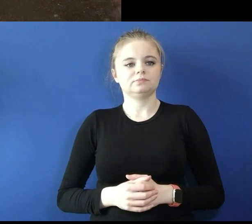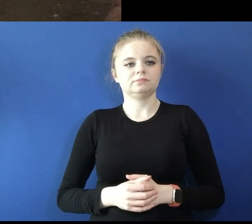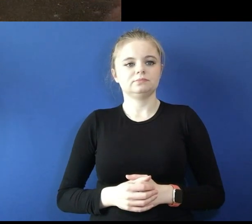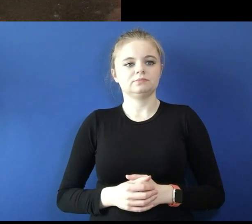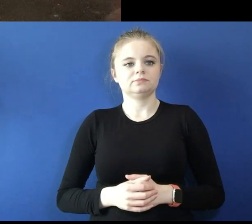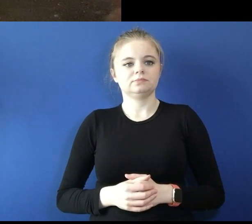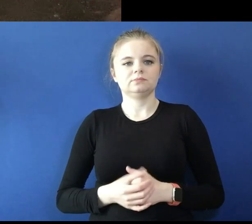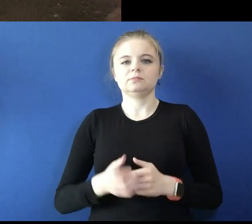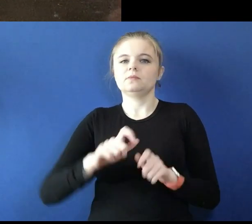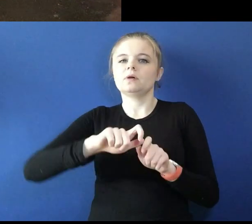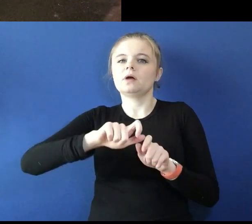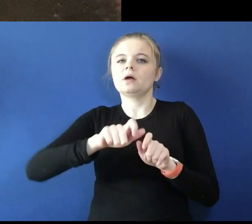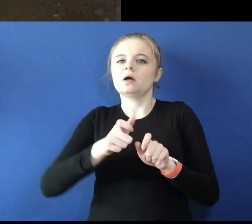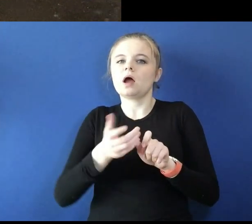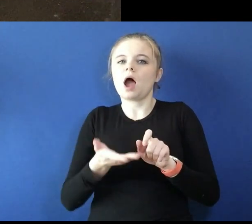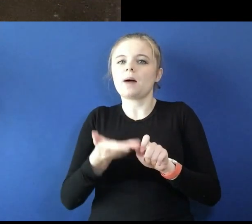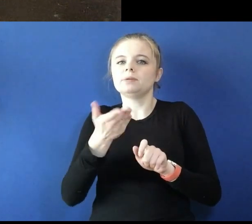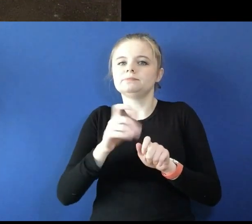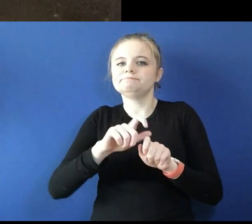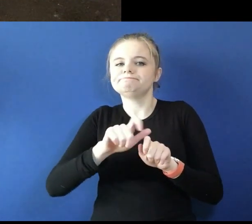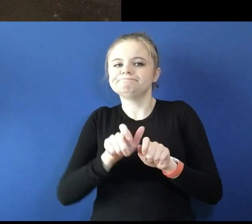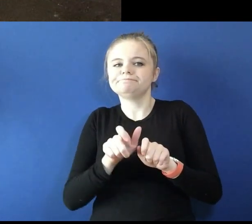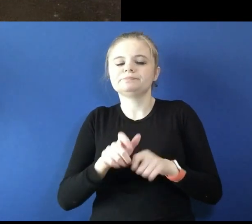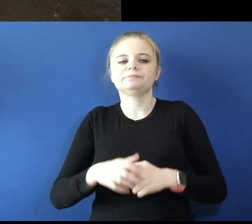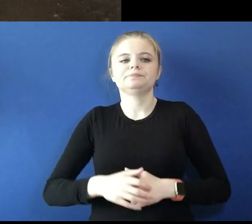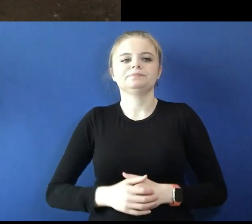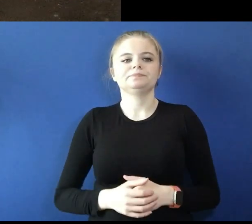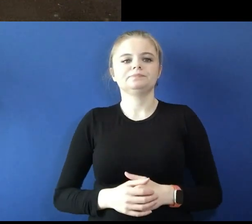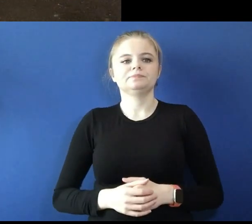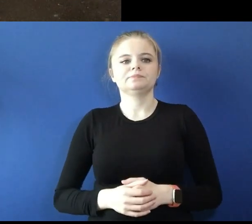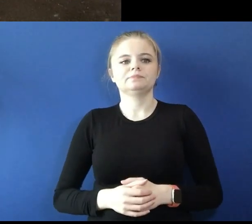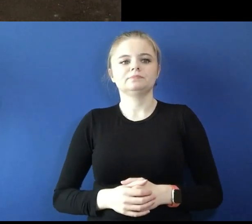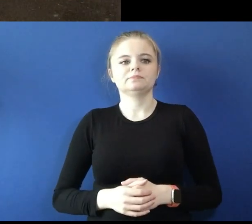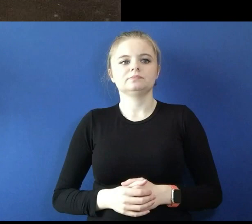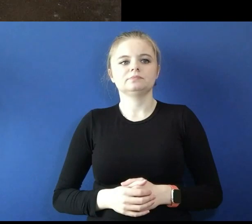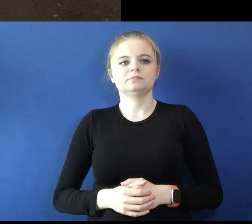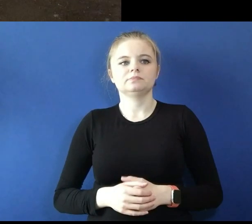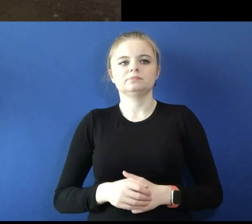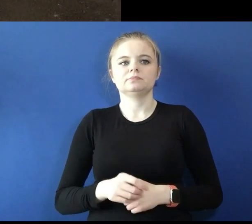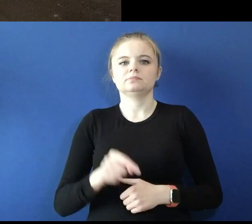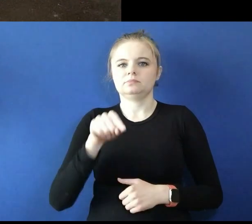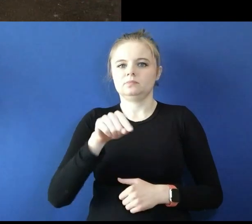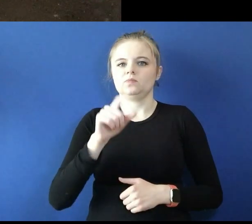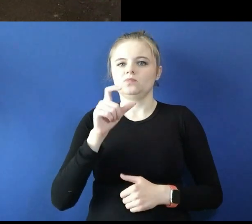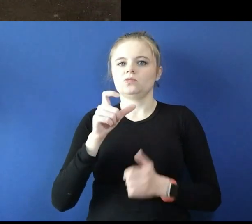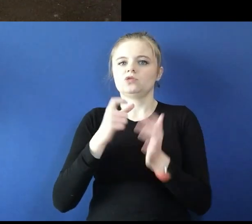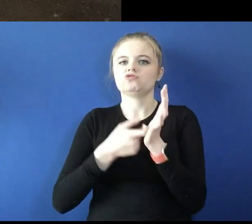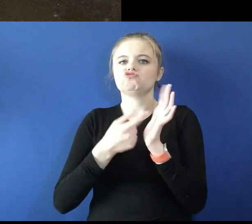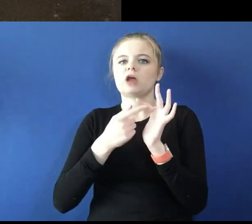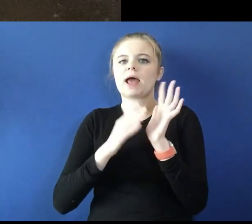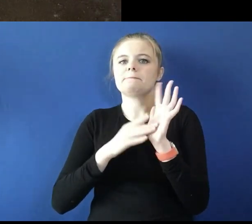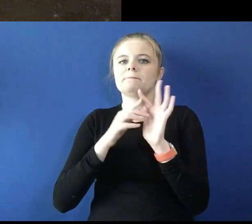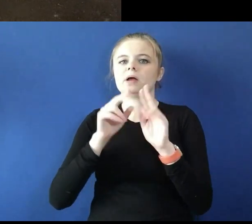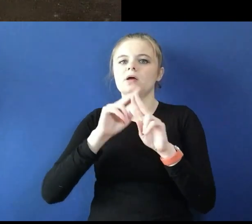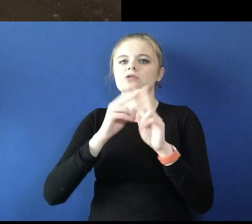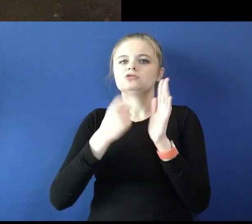I'm going to turn it up just a little. The creme fraiche is all